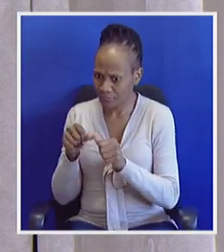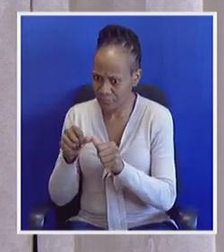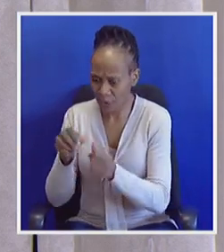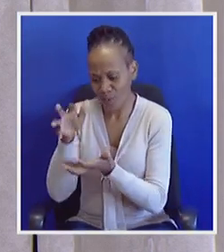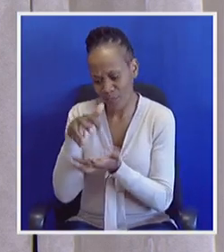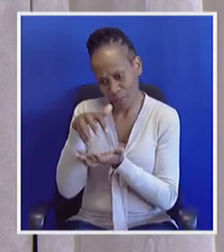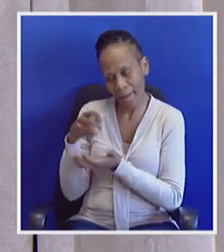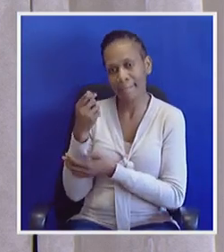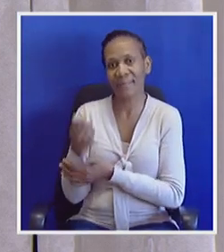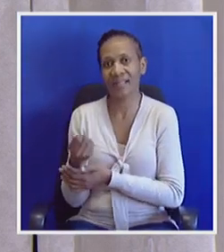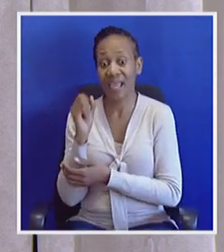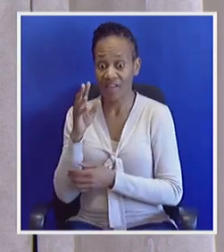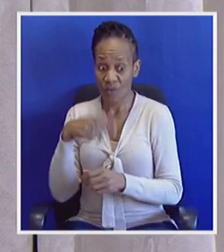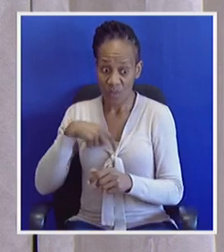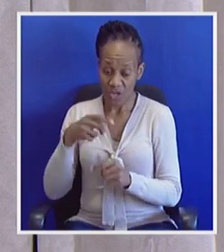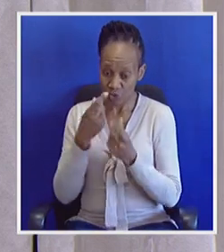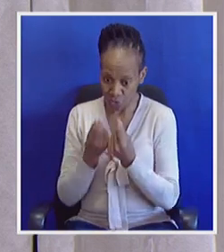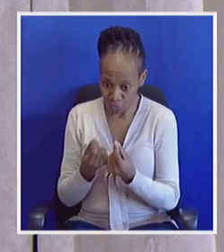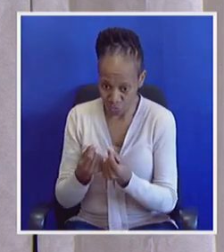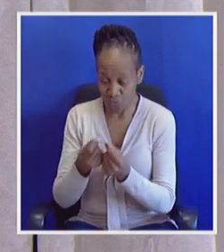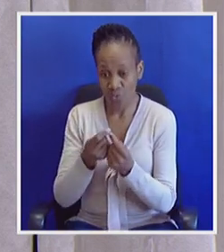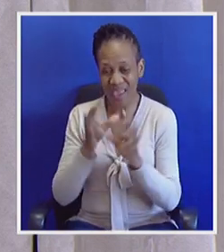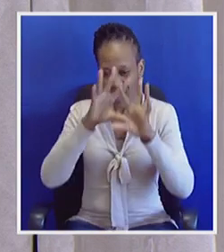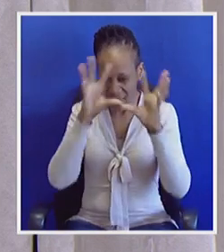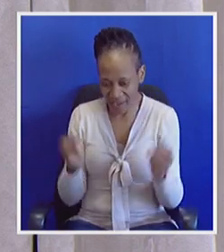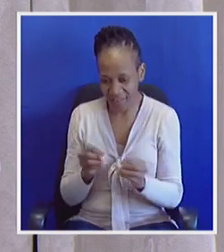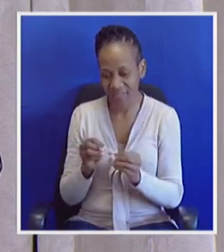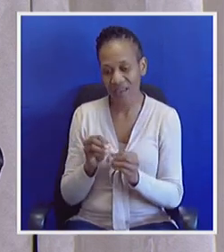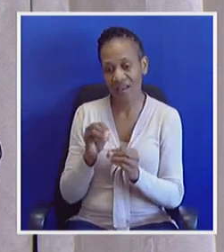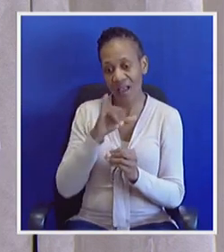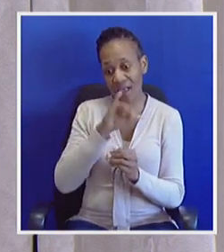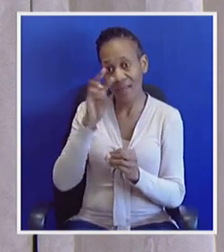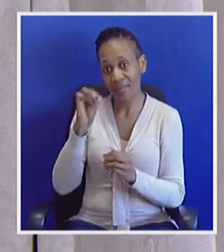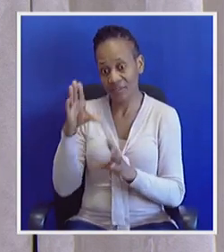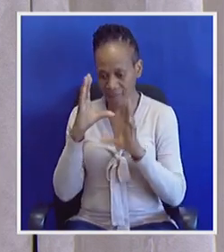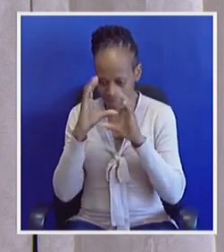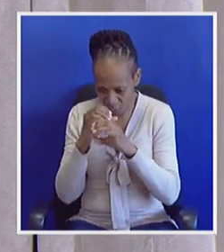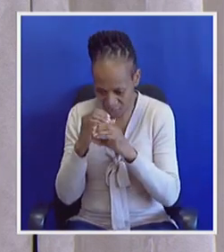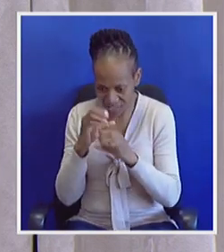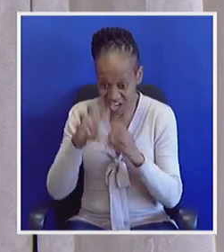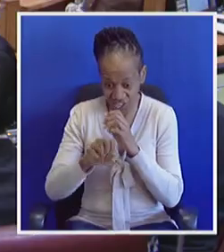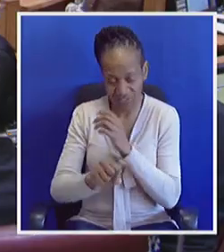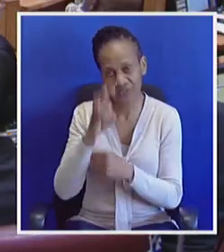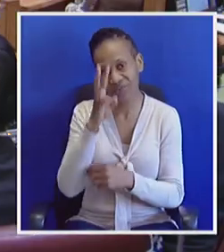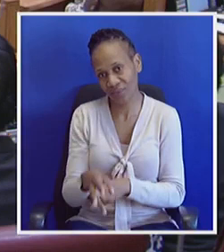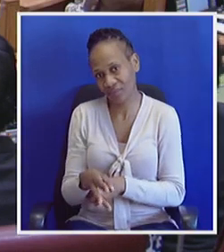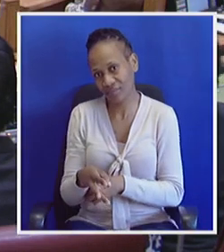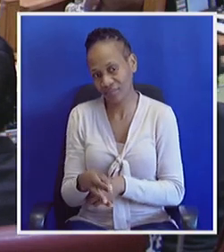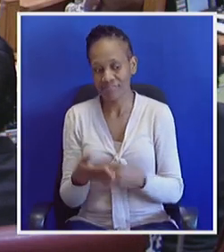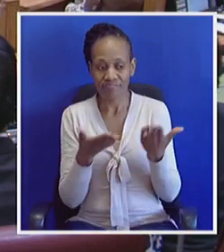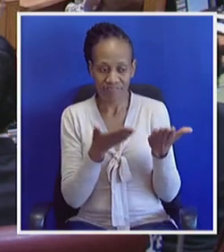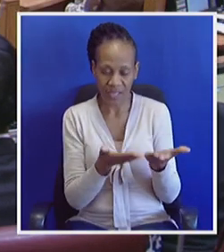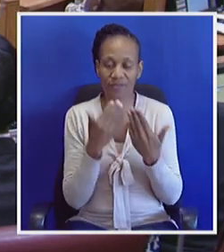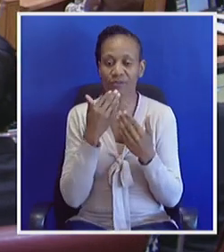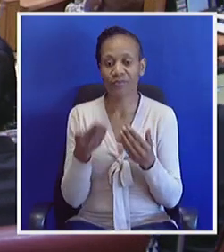if we do all the things that the IMC is focusing on. Thank you, Chairperson. Thank you, Deputy President. The Honorable